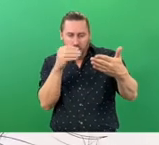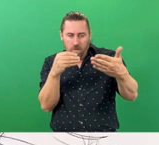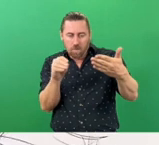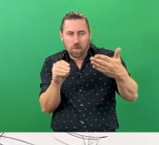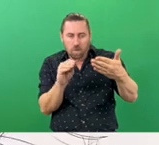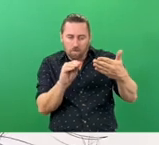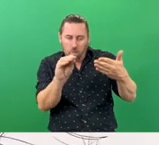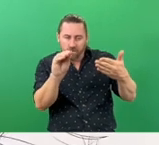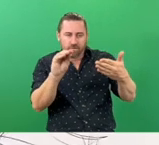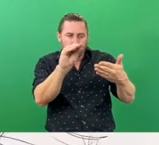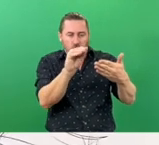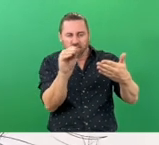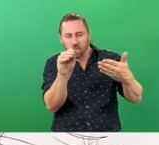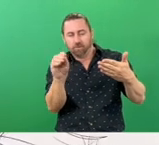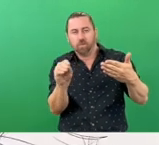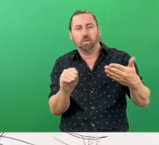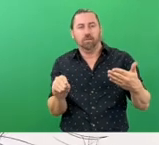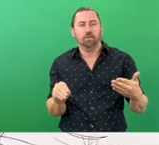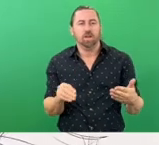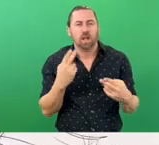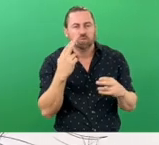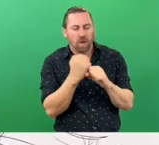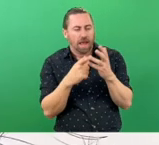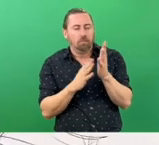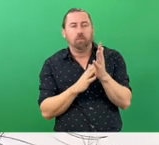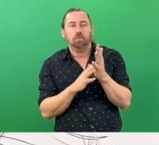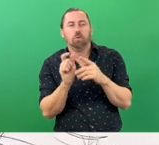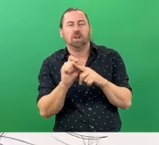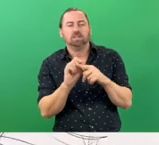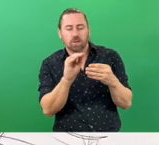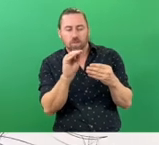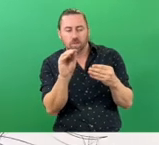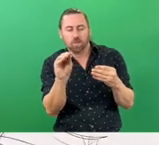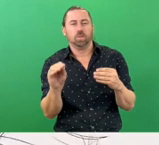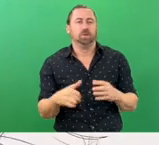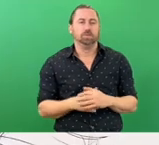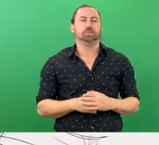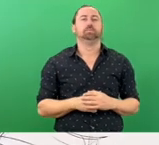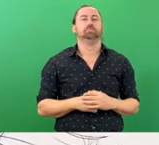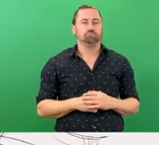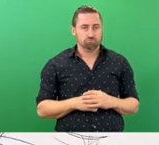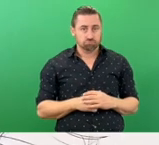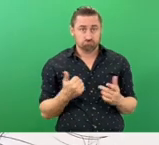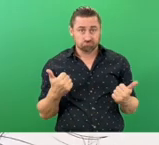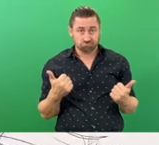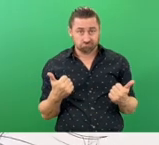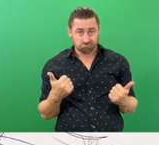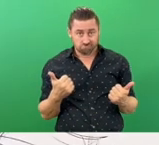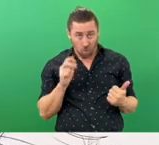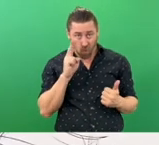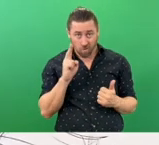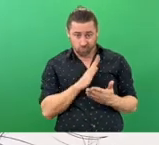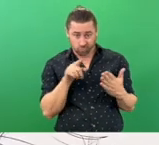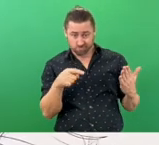of paper. Natural gum erasers and blending stumps can be quite good for that. All right, are your portraits looking honest thus far? All